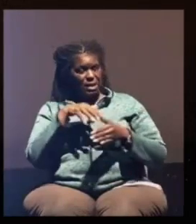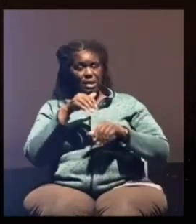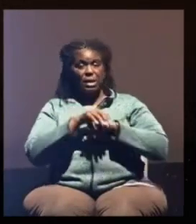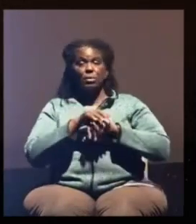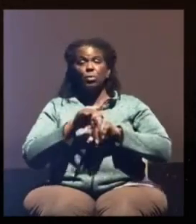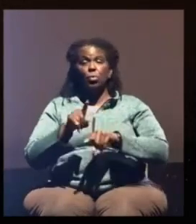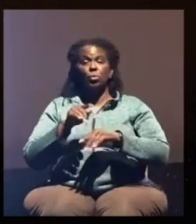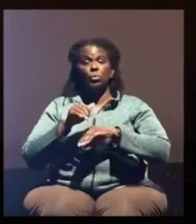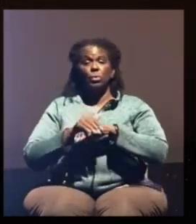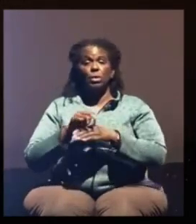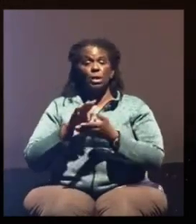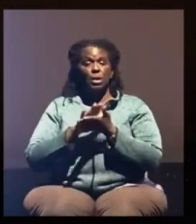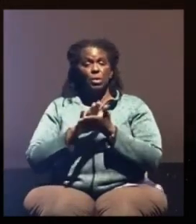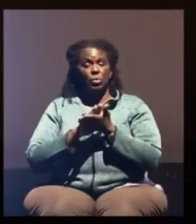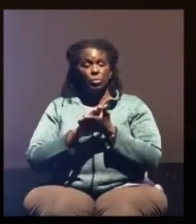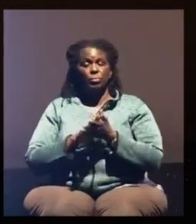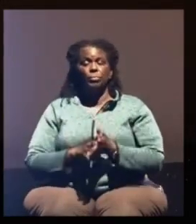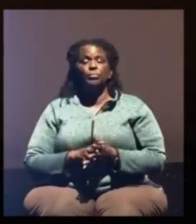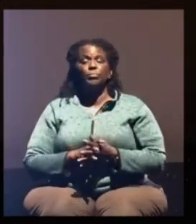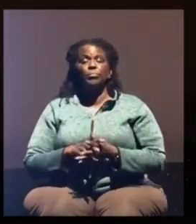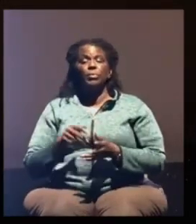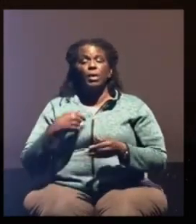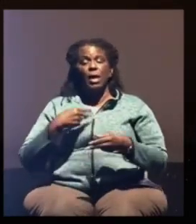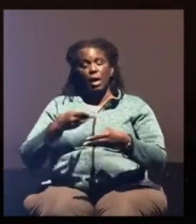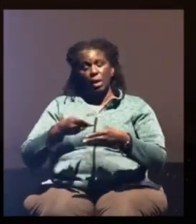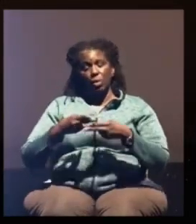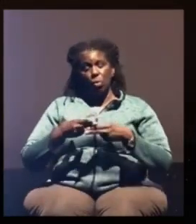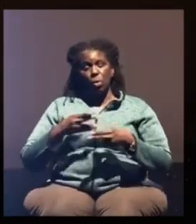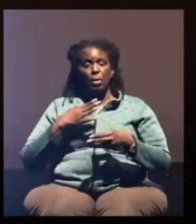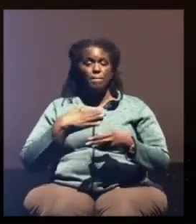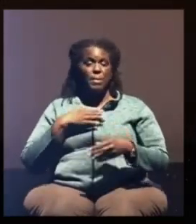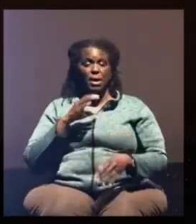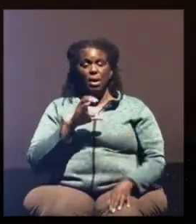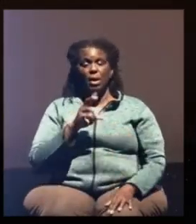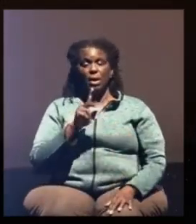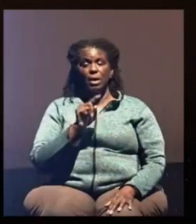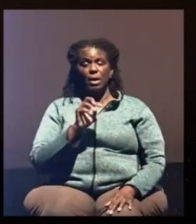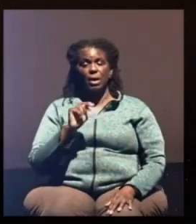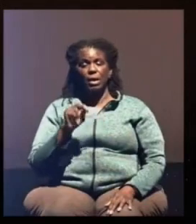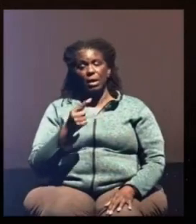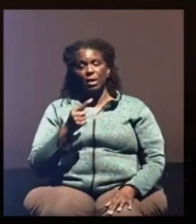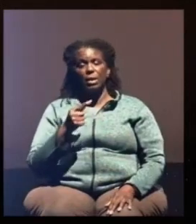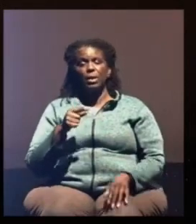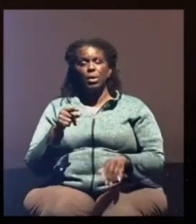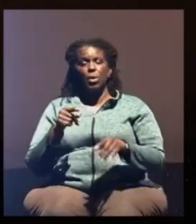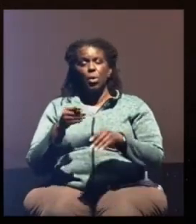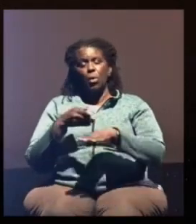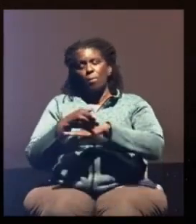school. Here's a quick story. I call it my cutting board story. Every